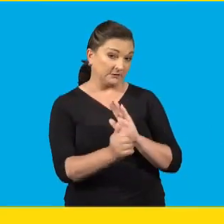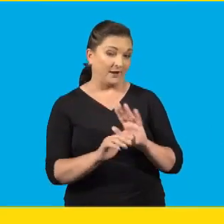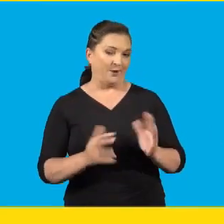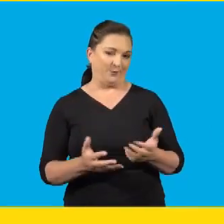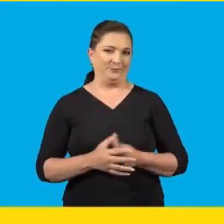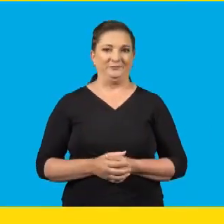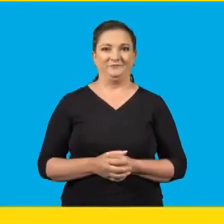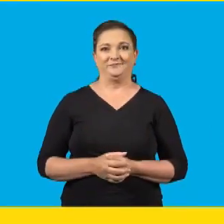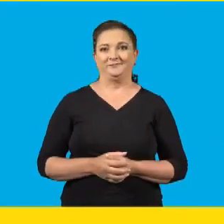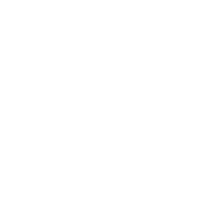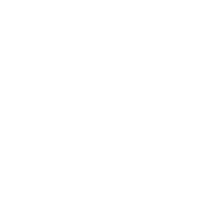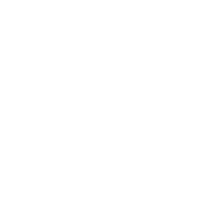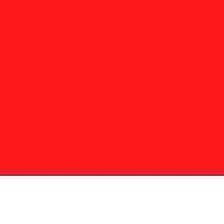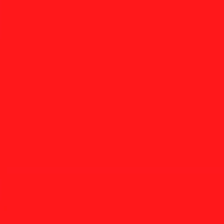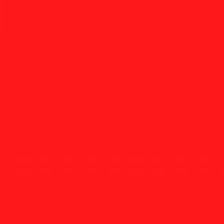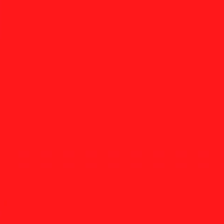apply those skills.